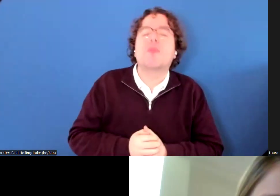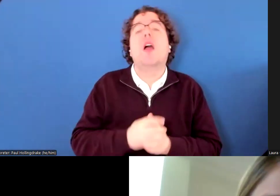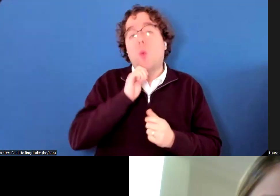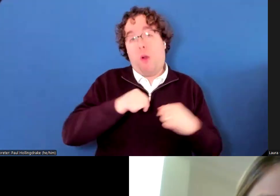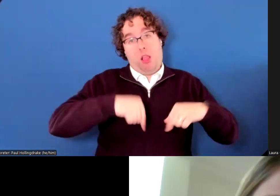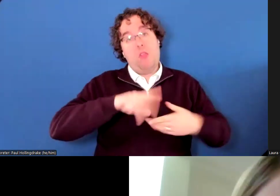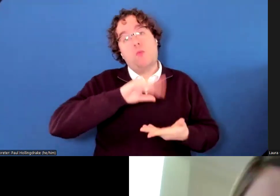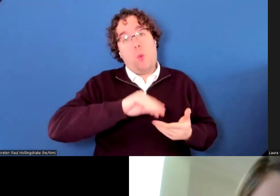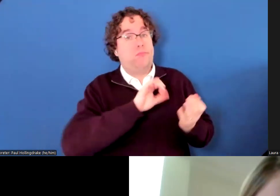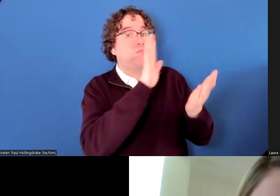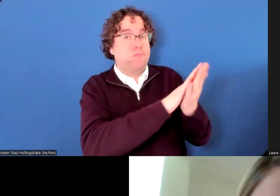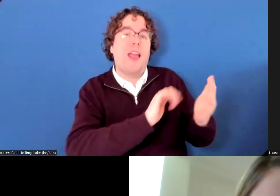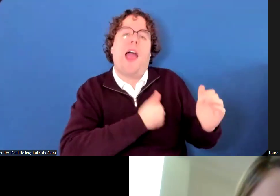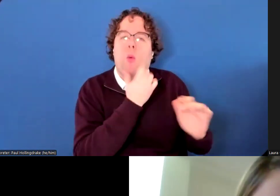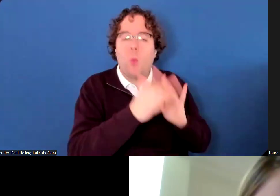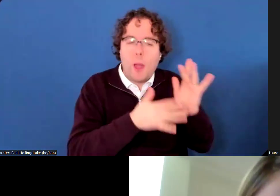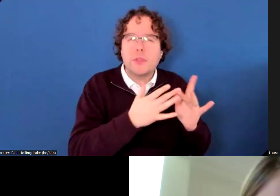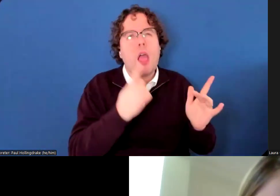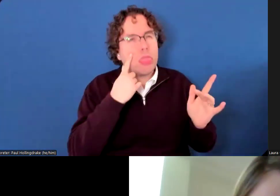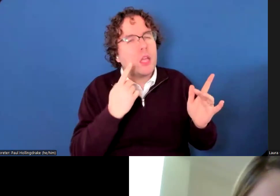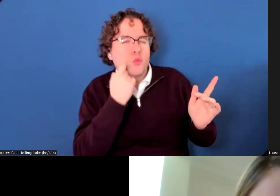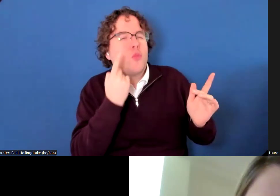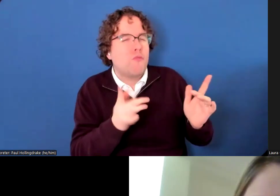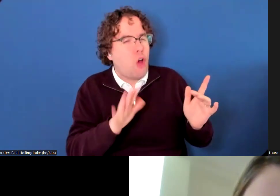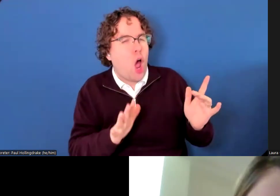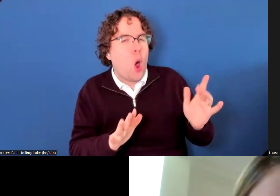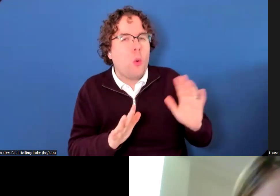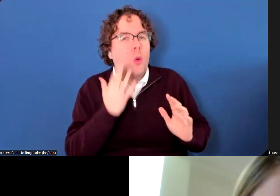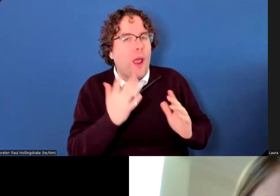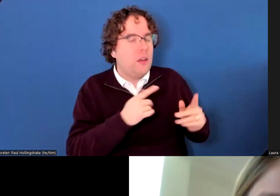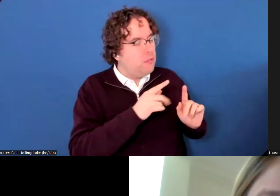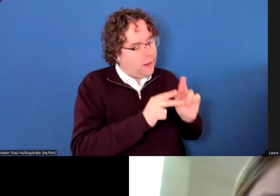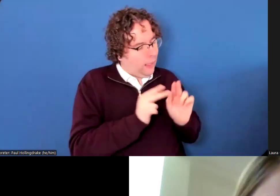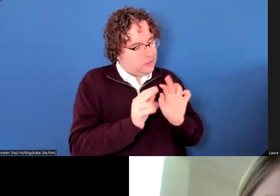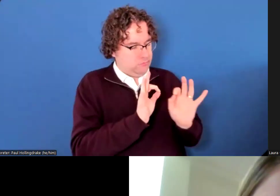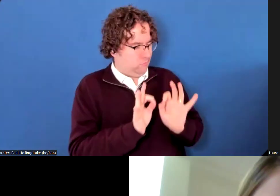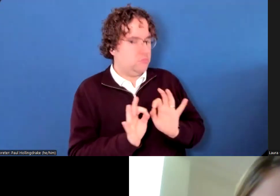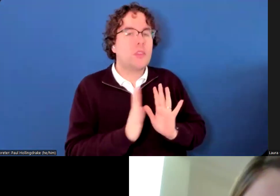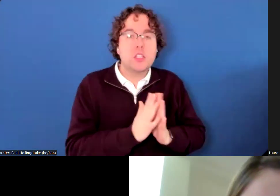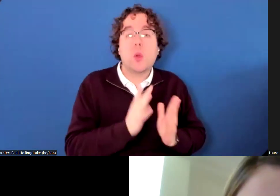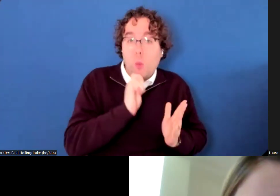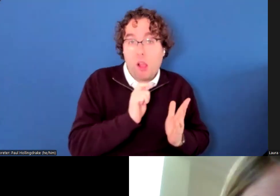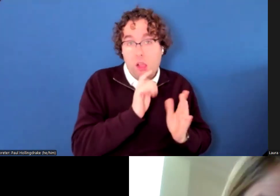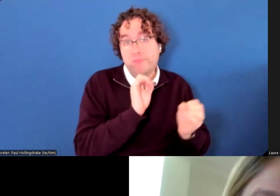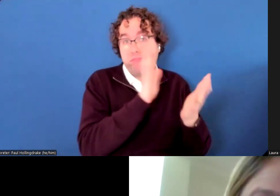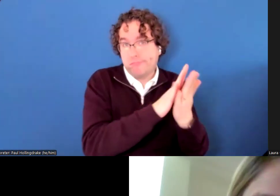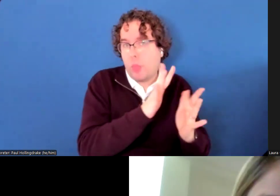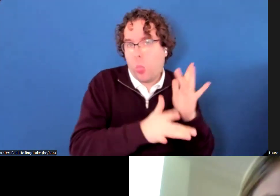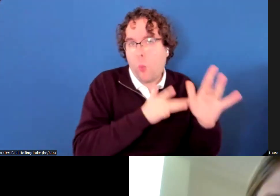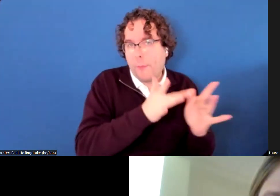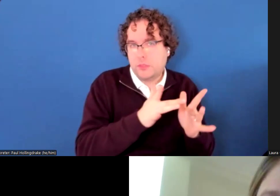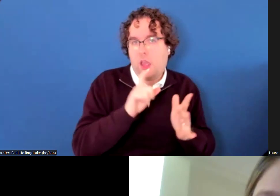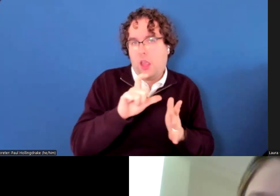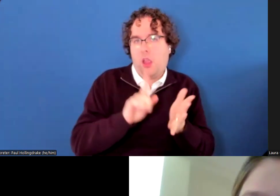website probably tomorrow once we've got a chance to do a couple of edits. So it will be on the website on the Clore